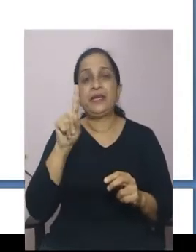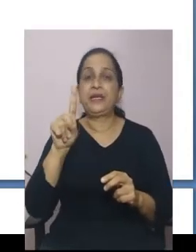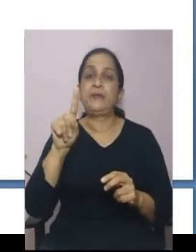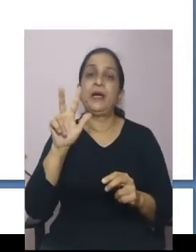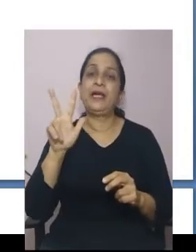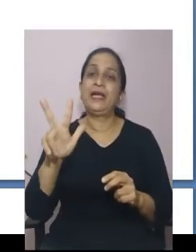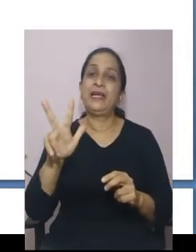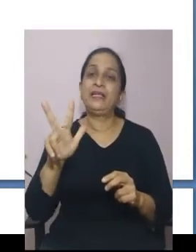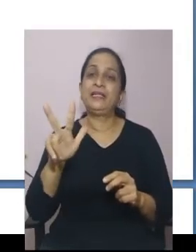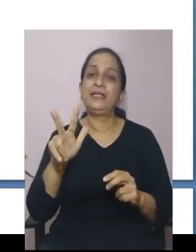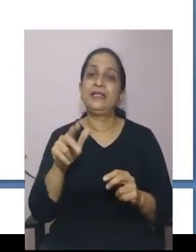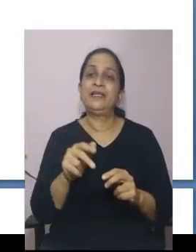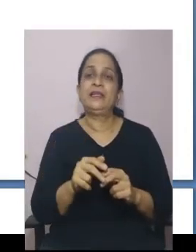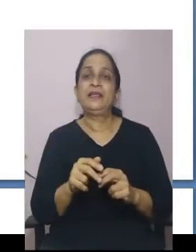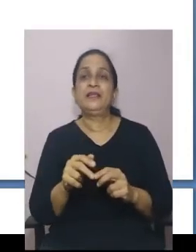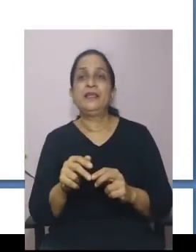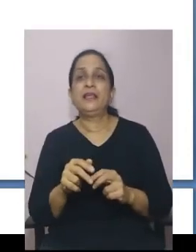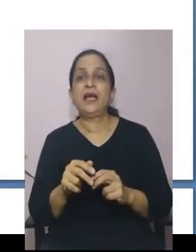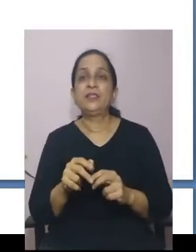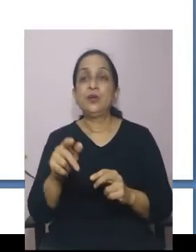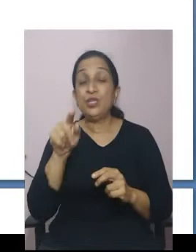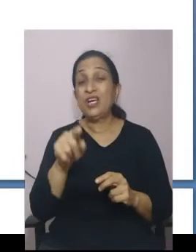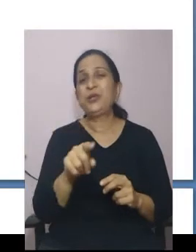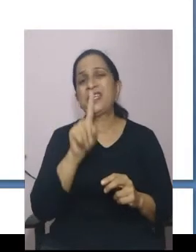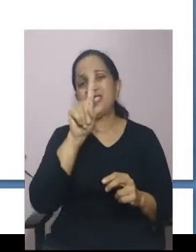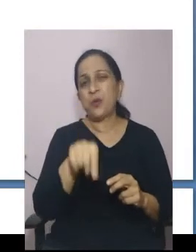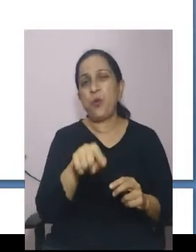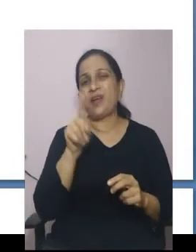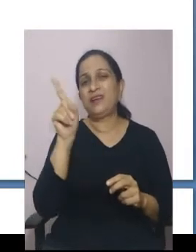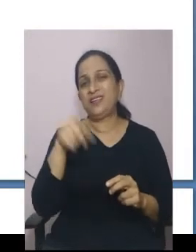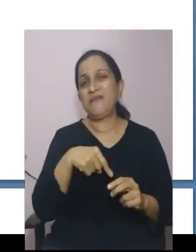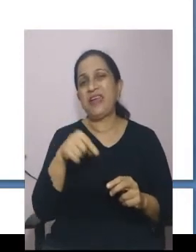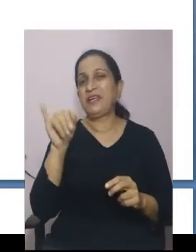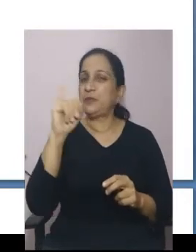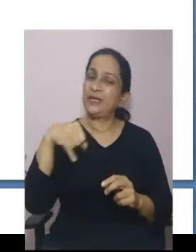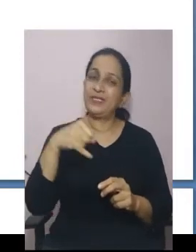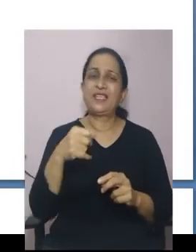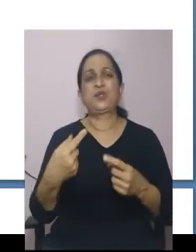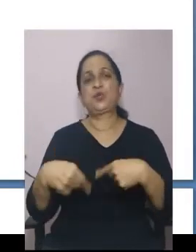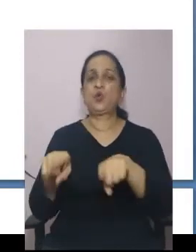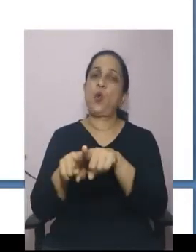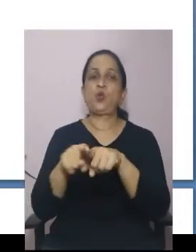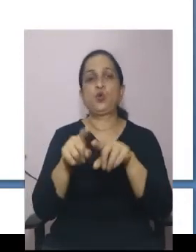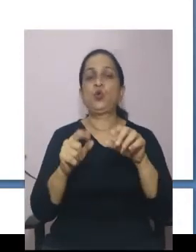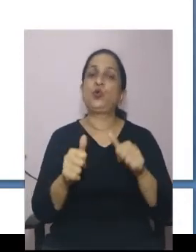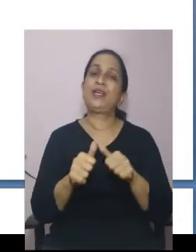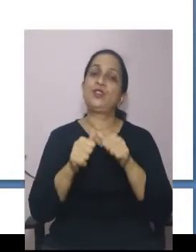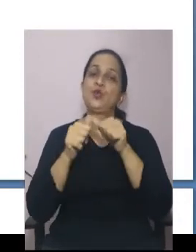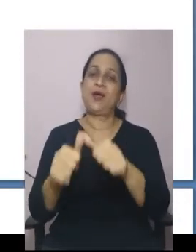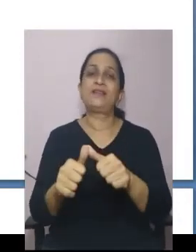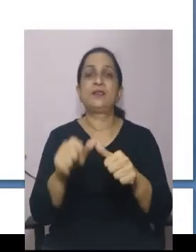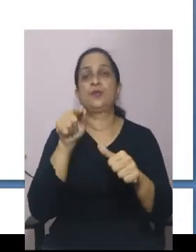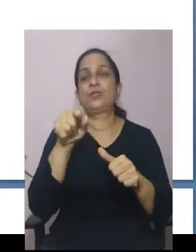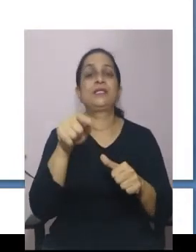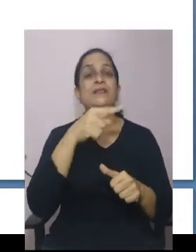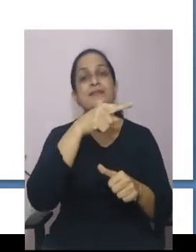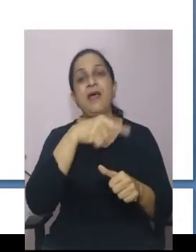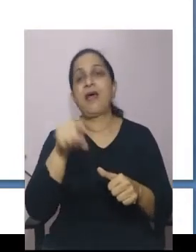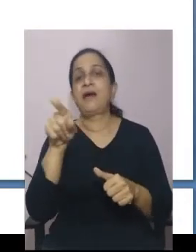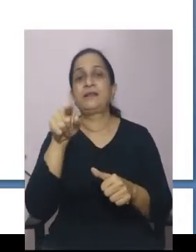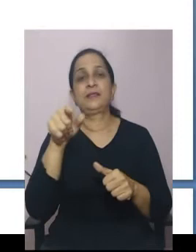18. You can as well cut it also and make it 1 by 6, 1 by 6, 1 by 6 also you can